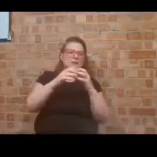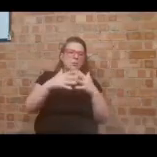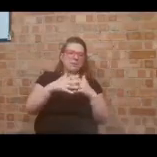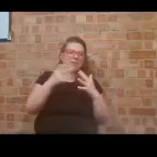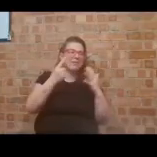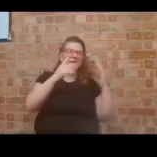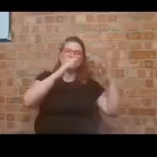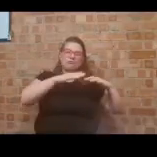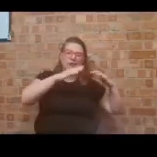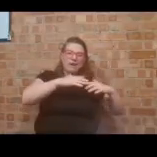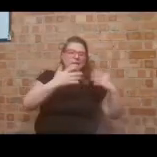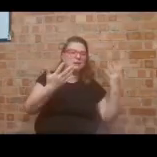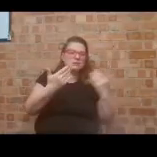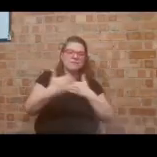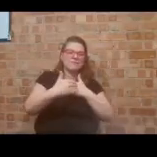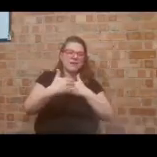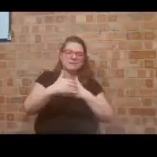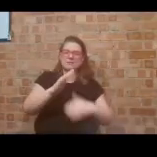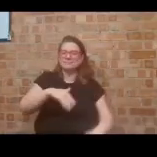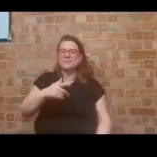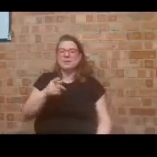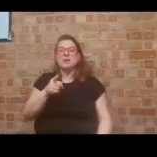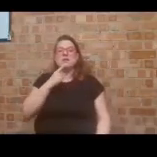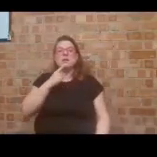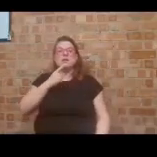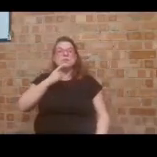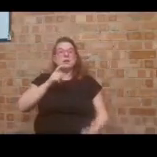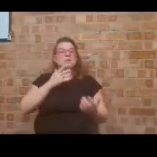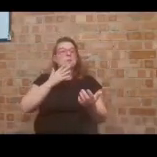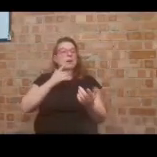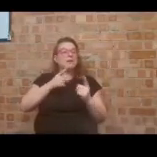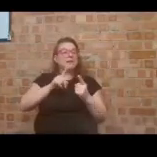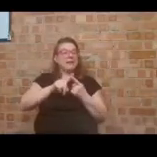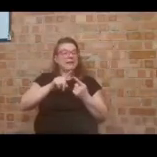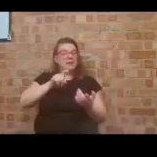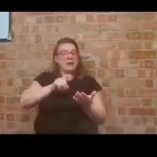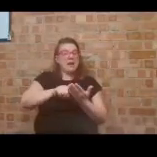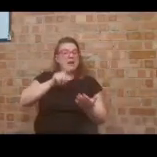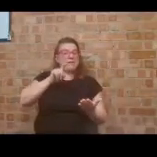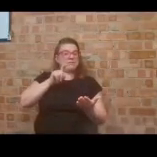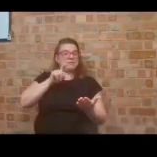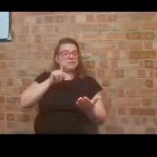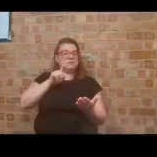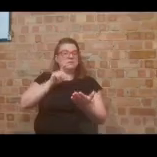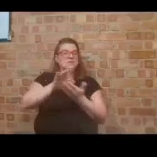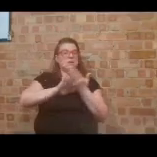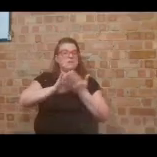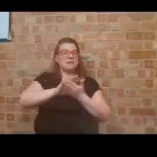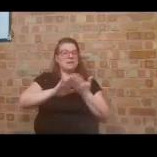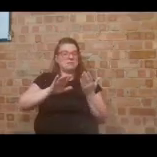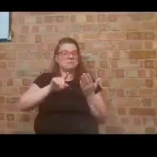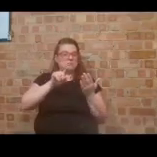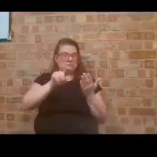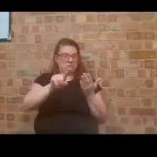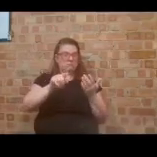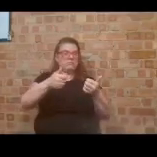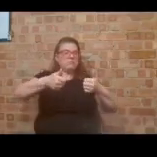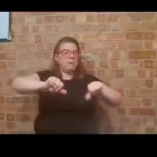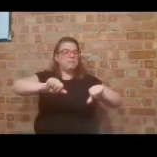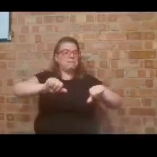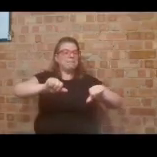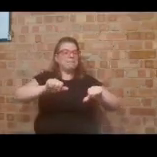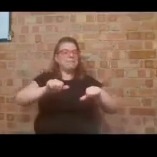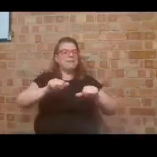letter you lift your finger, and as soon as you lift your finger, the letter gets typed in. This is called